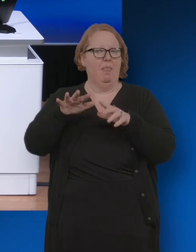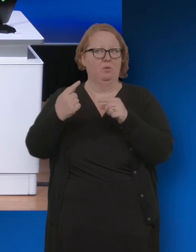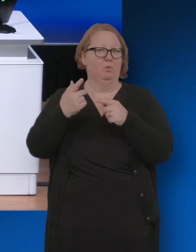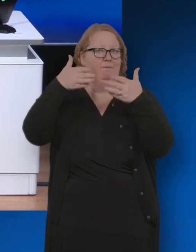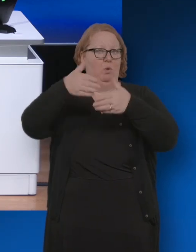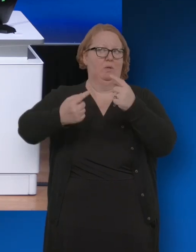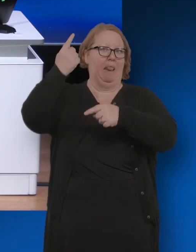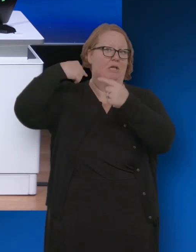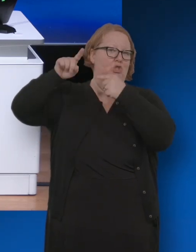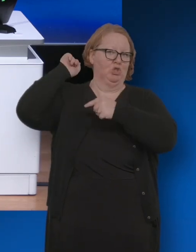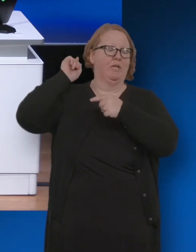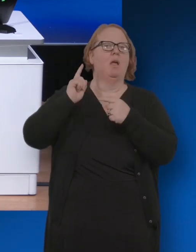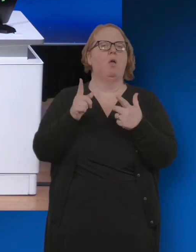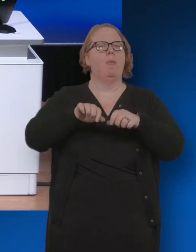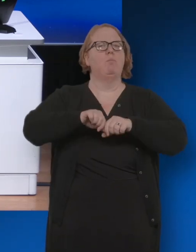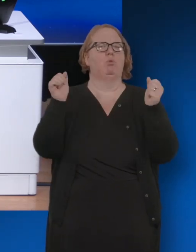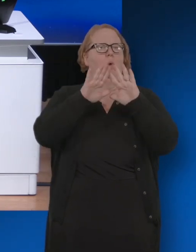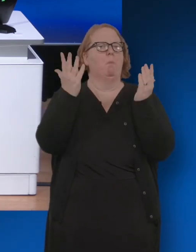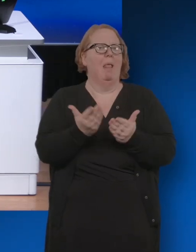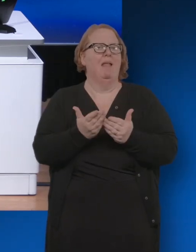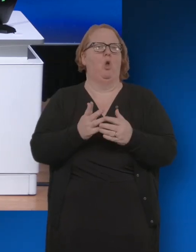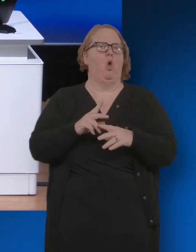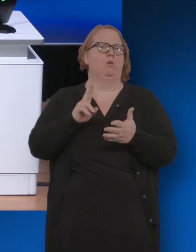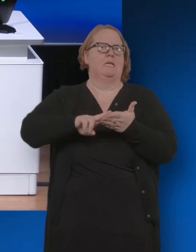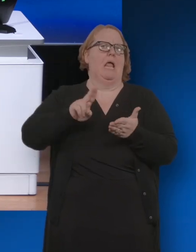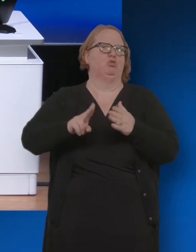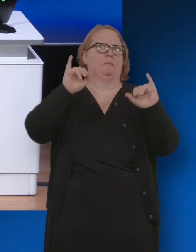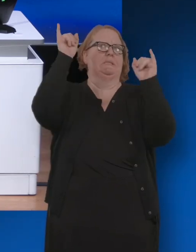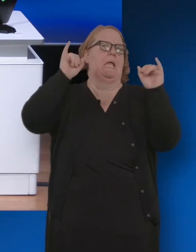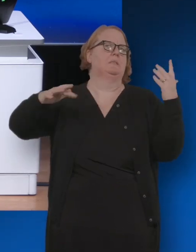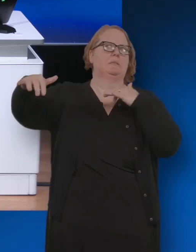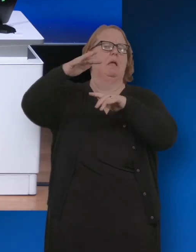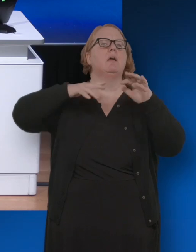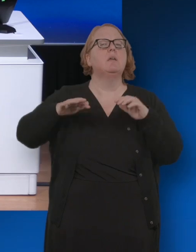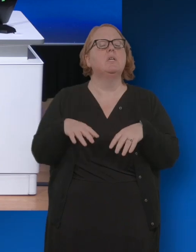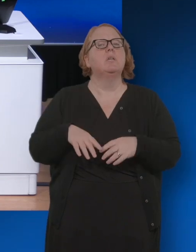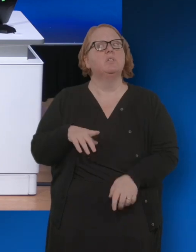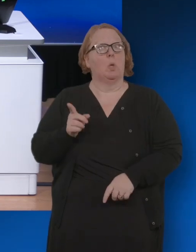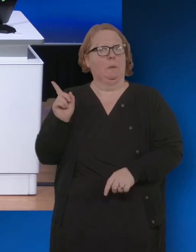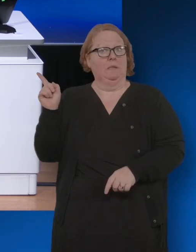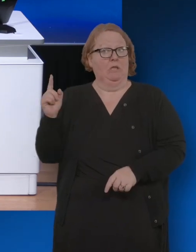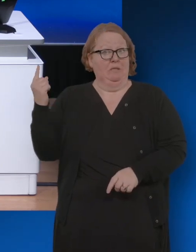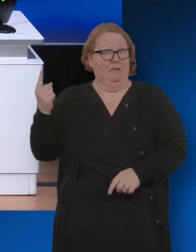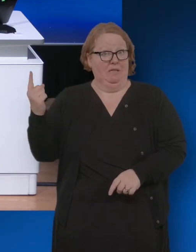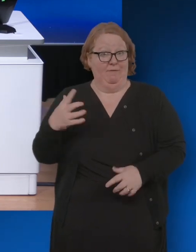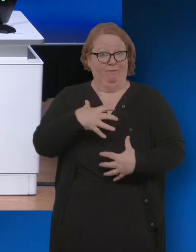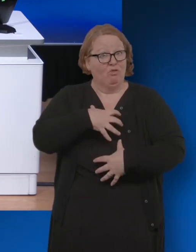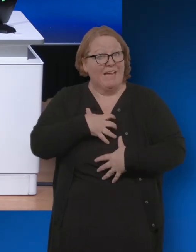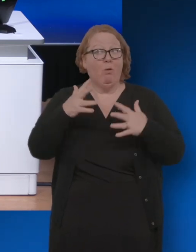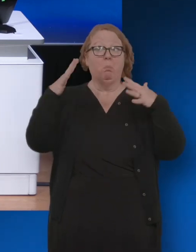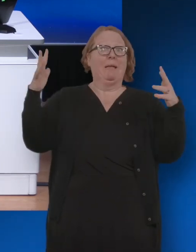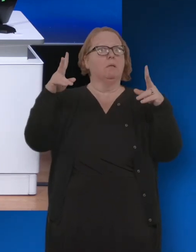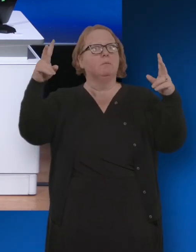Planet, about natural disasters. So you can see from that Sharon is not scared to take on the big